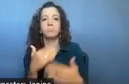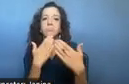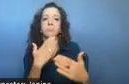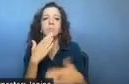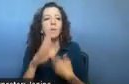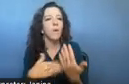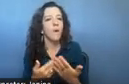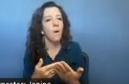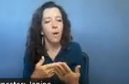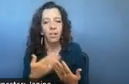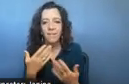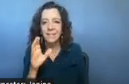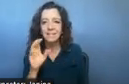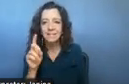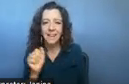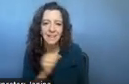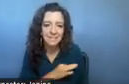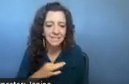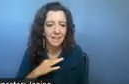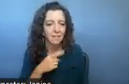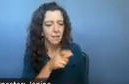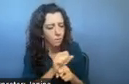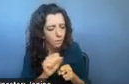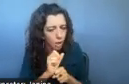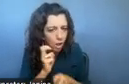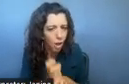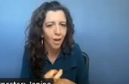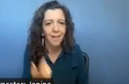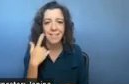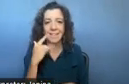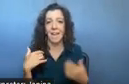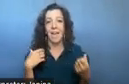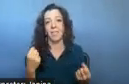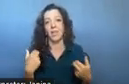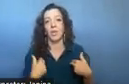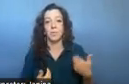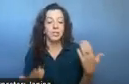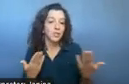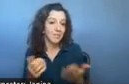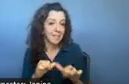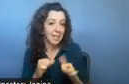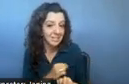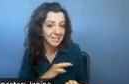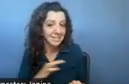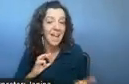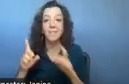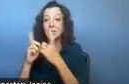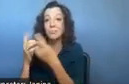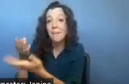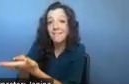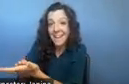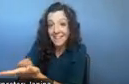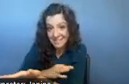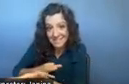staff the california health and human services agency staff department of finance staff the legislative staff